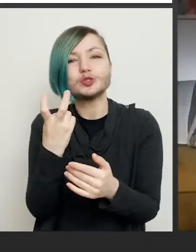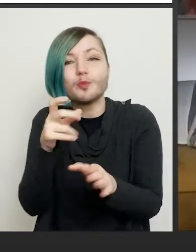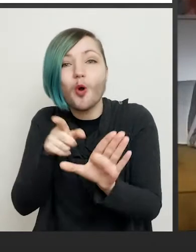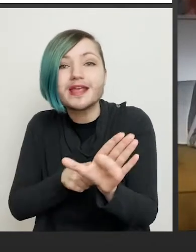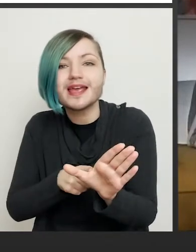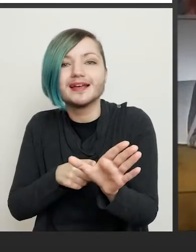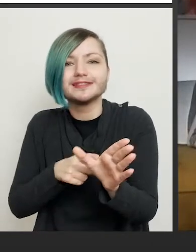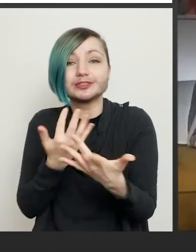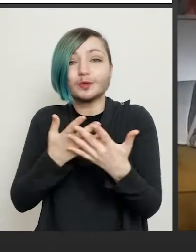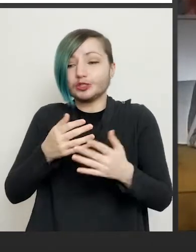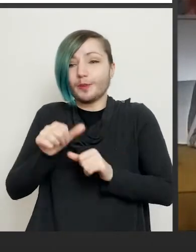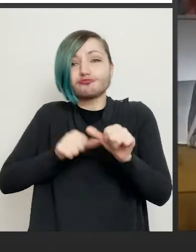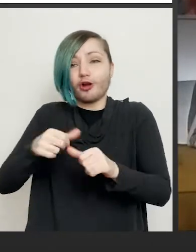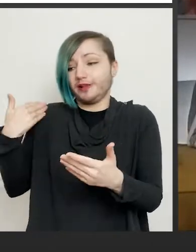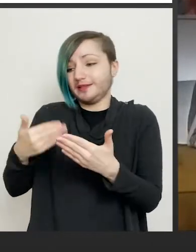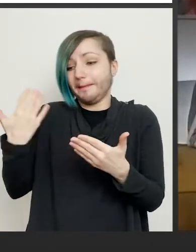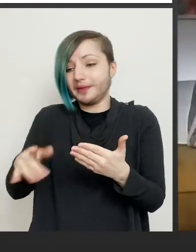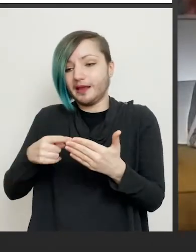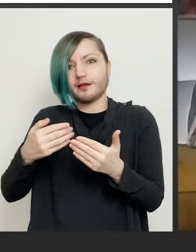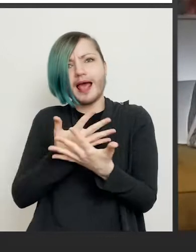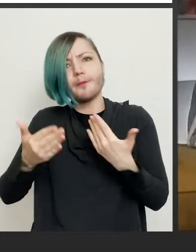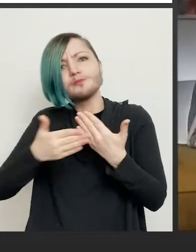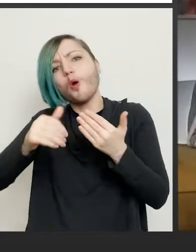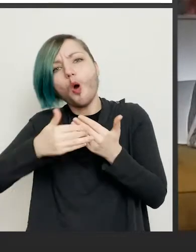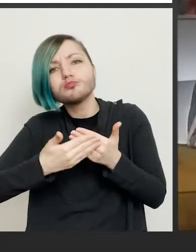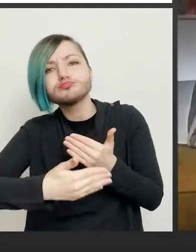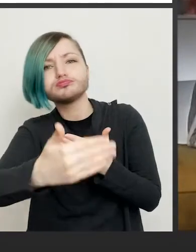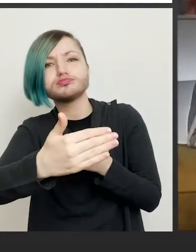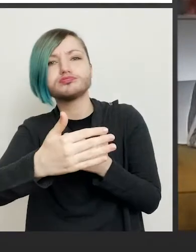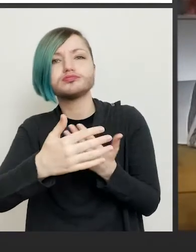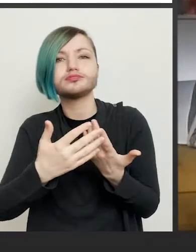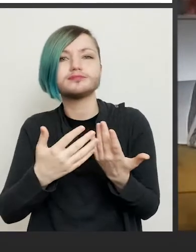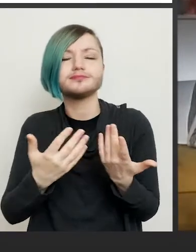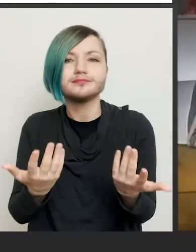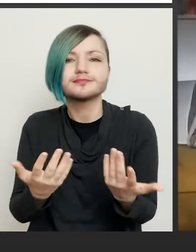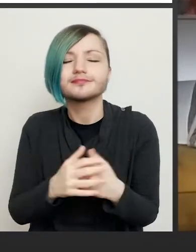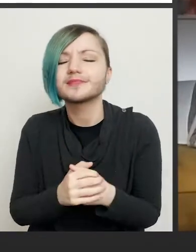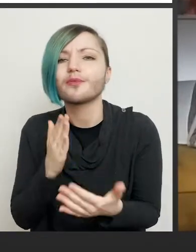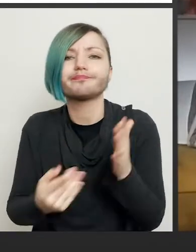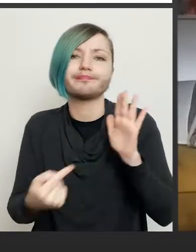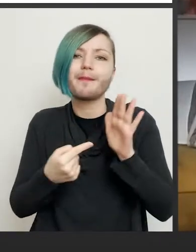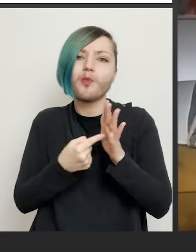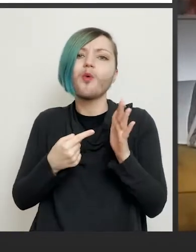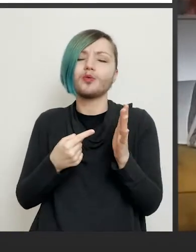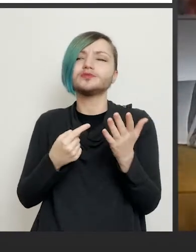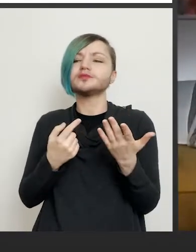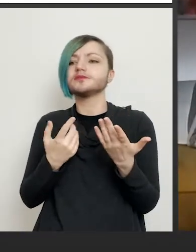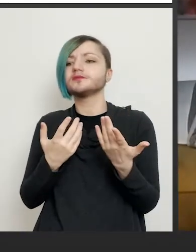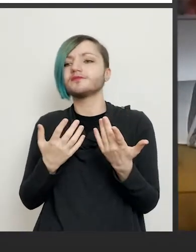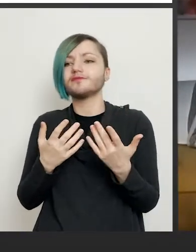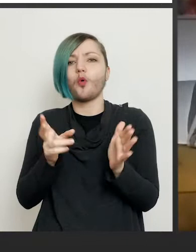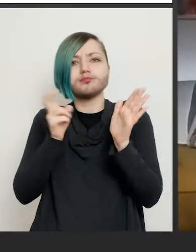much progress in that time, you can make so much more in the same time moving forward. So I think that's a really important tool for people sort